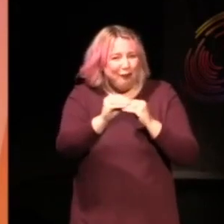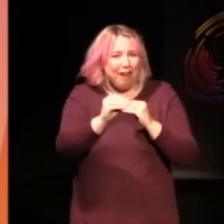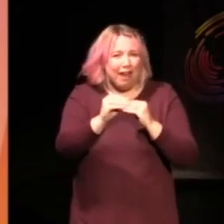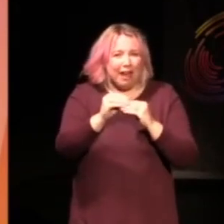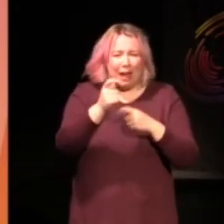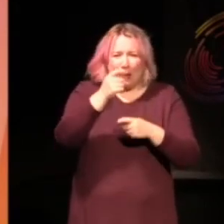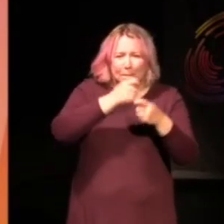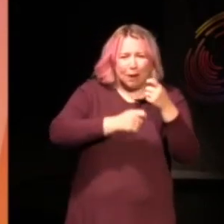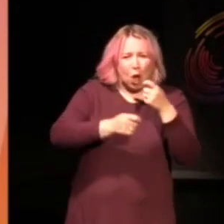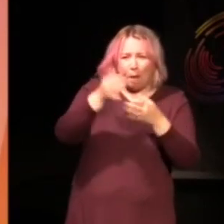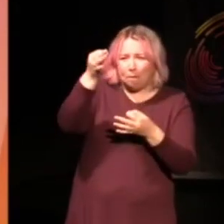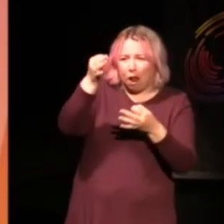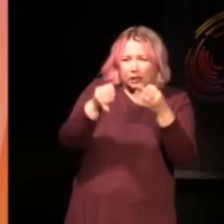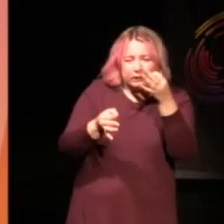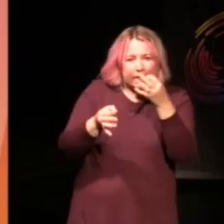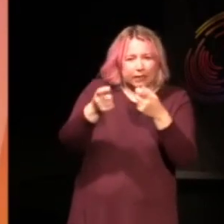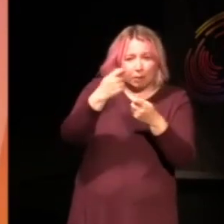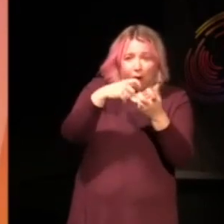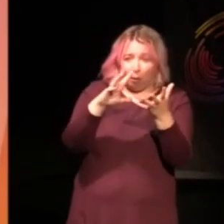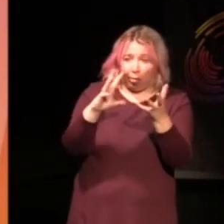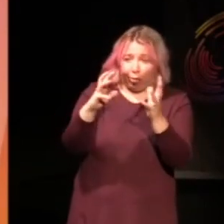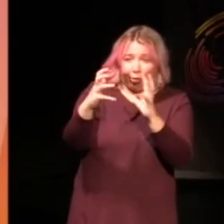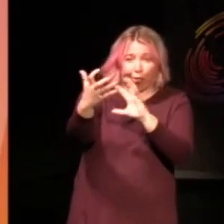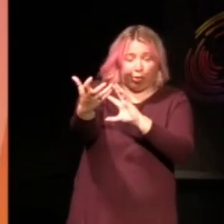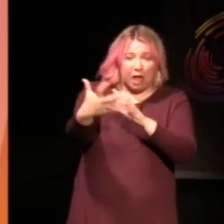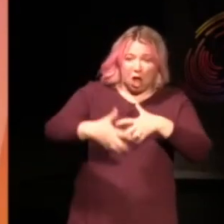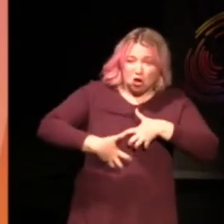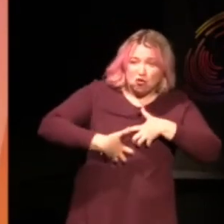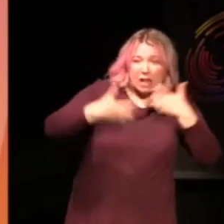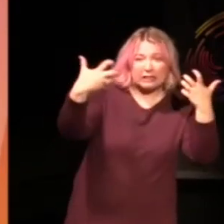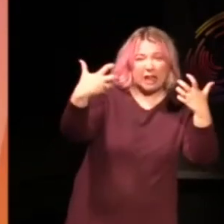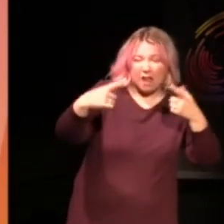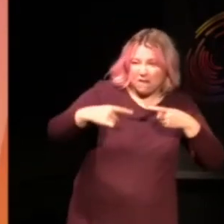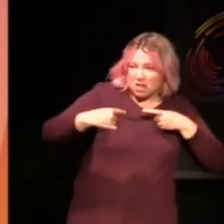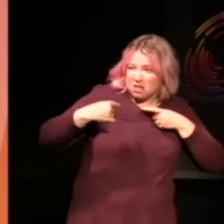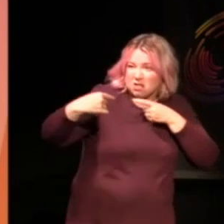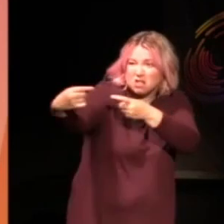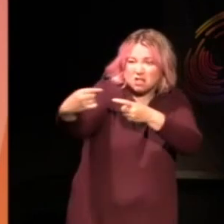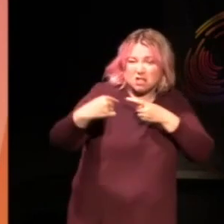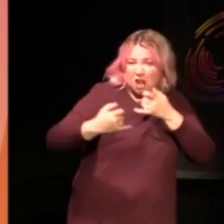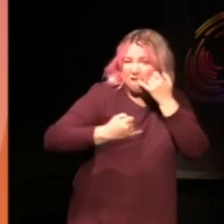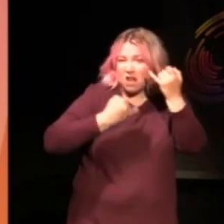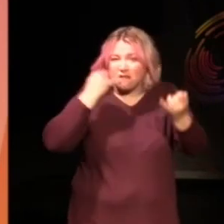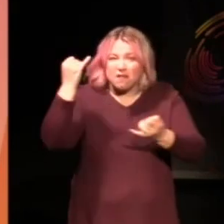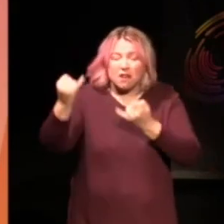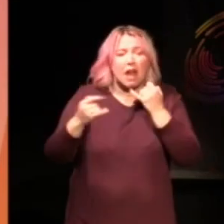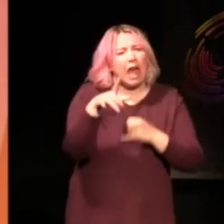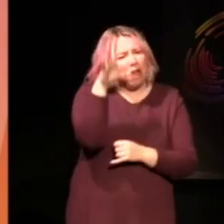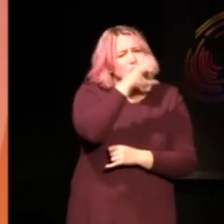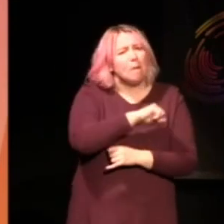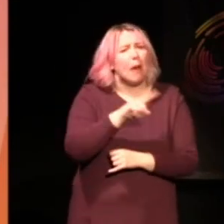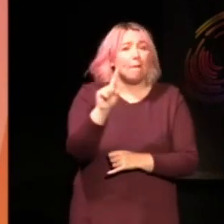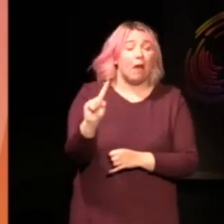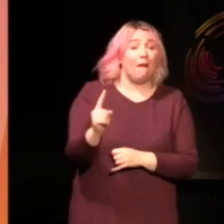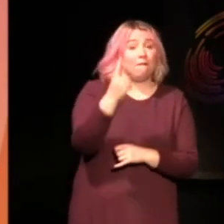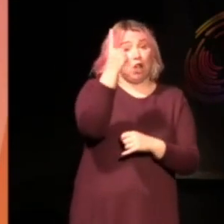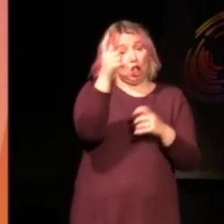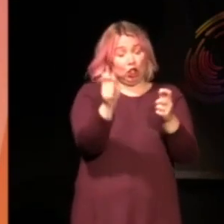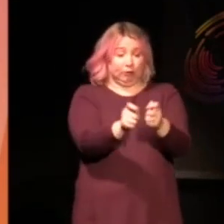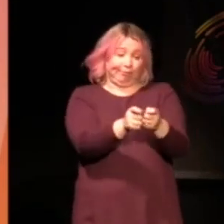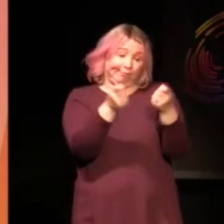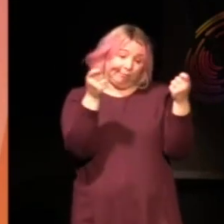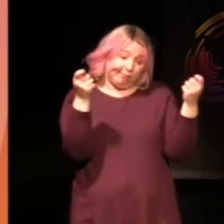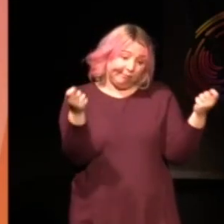did become more combative, more aggressive. I personally will never forget the day I saw the first page of a tabloid with pictures